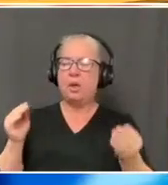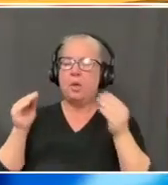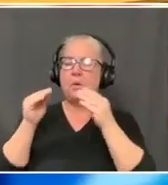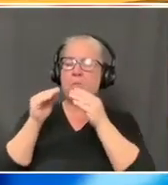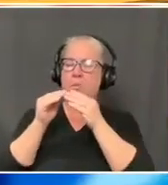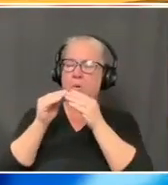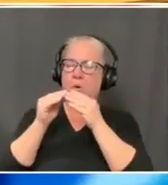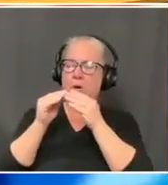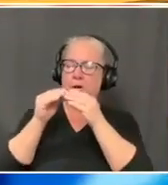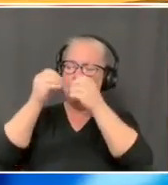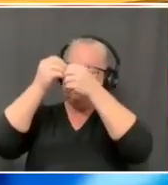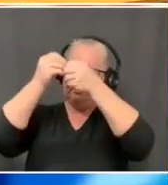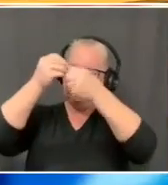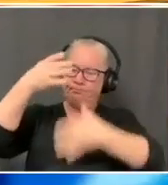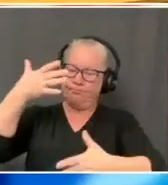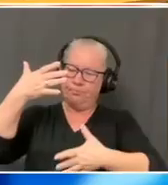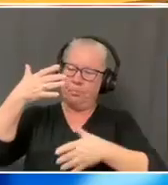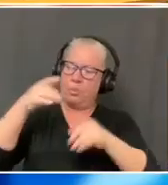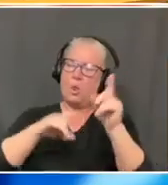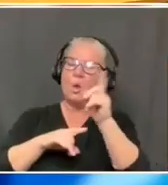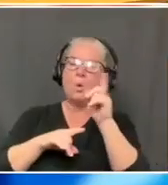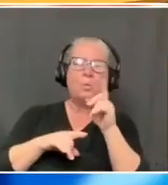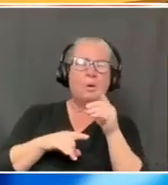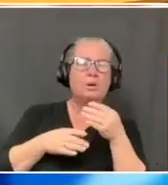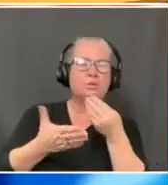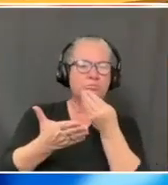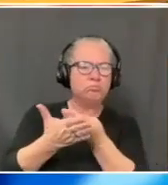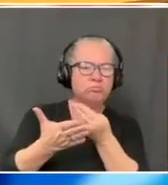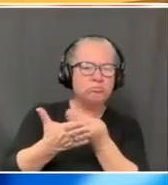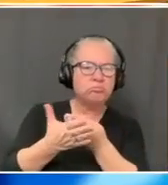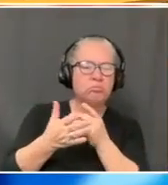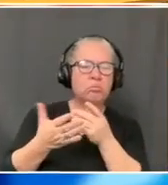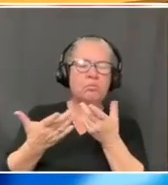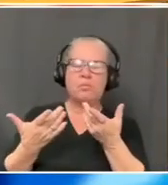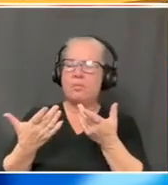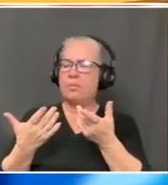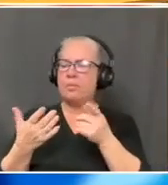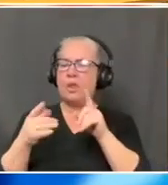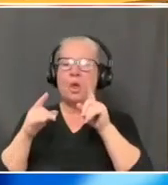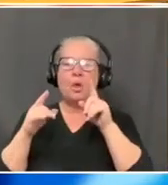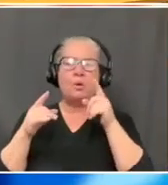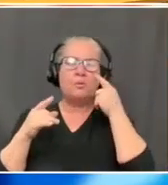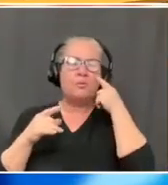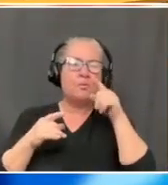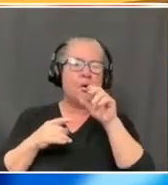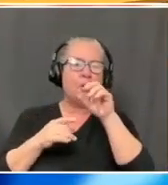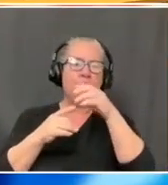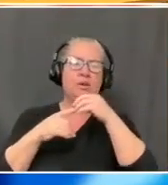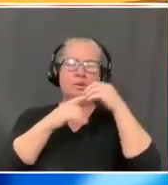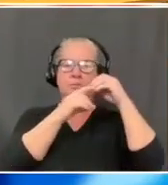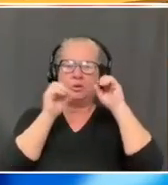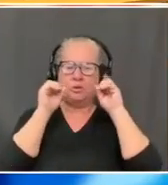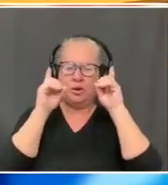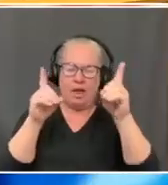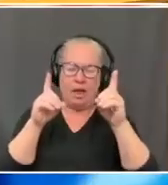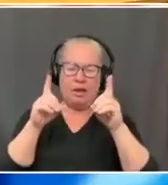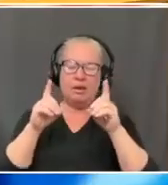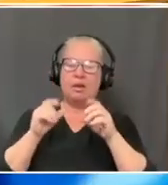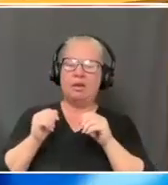where our funding is going in terms of special ed, and then an analysis of that, and then